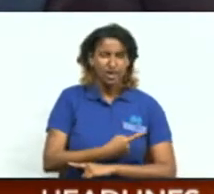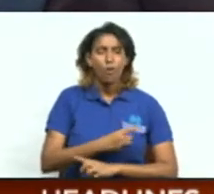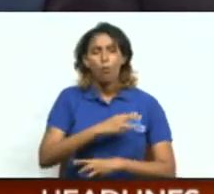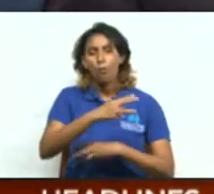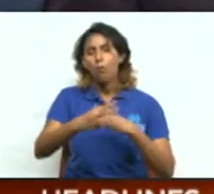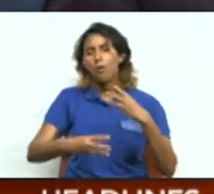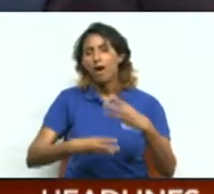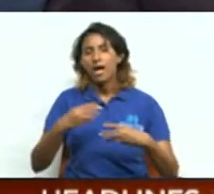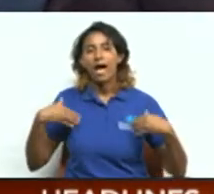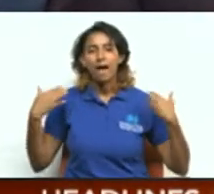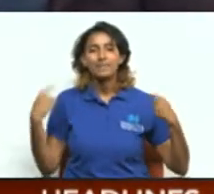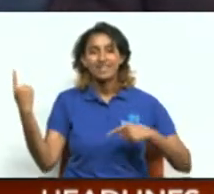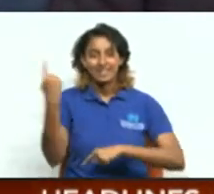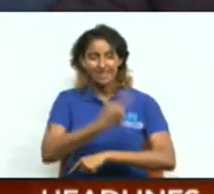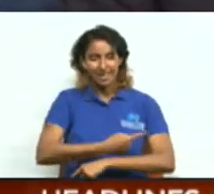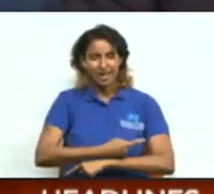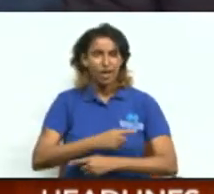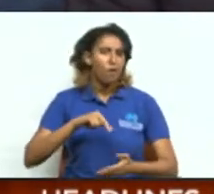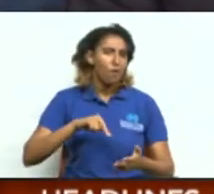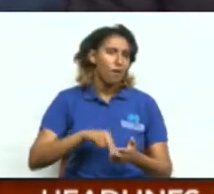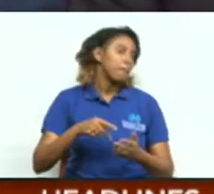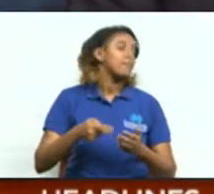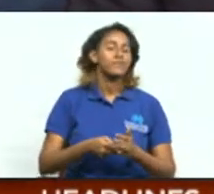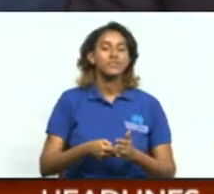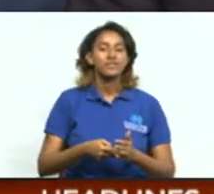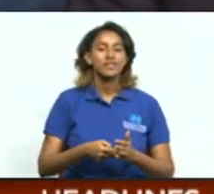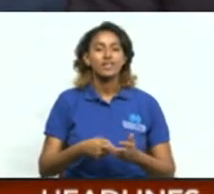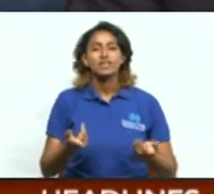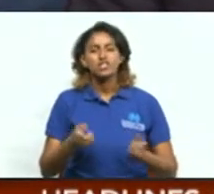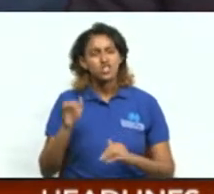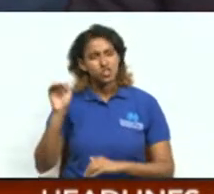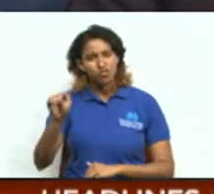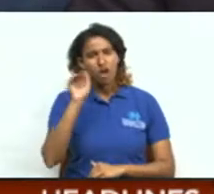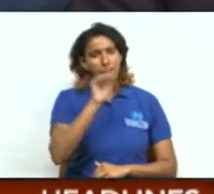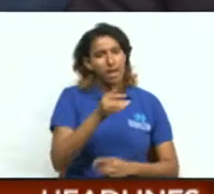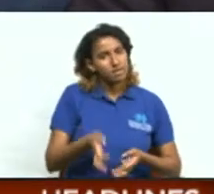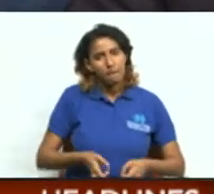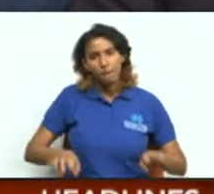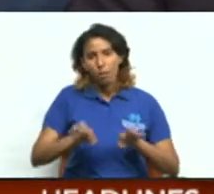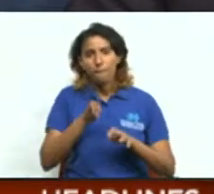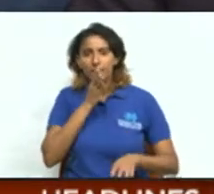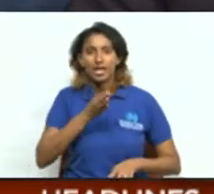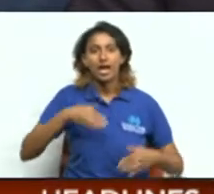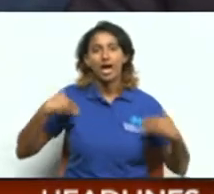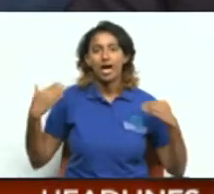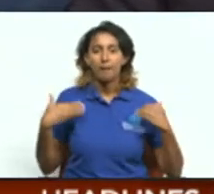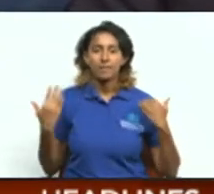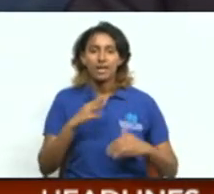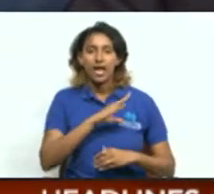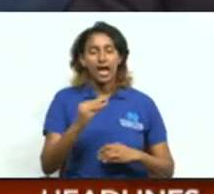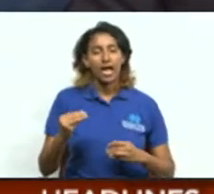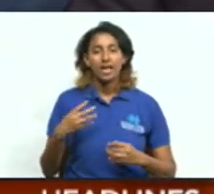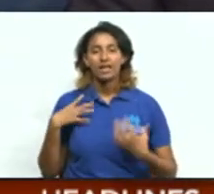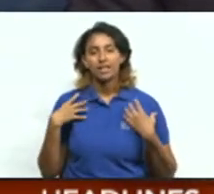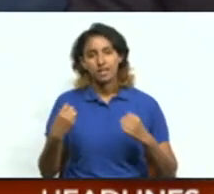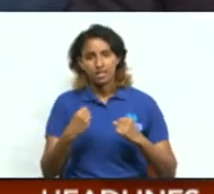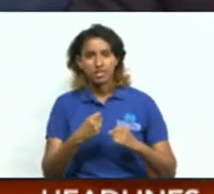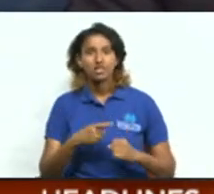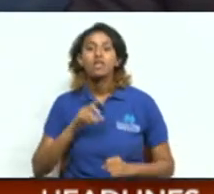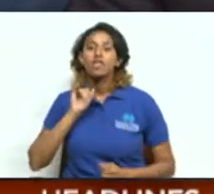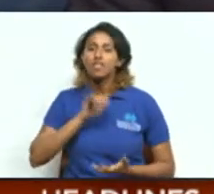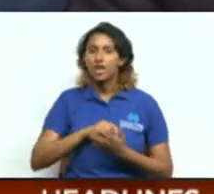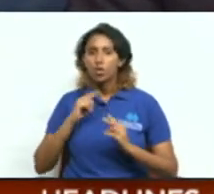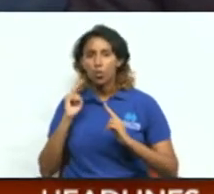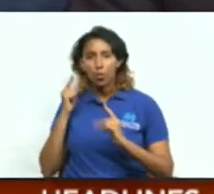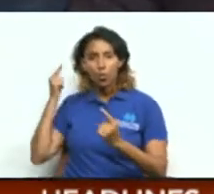to the UN, the day should remind us of the relevance of happiness and well-being, which are all universal goals. So we asked, what makes you